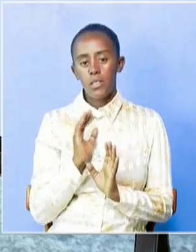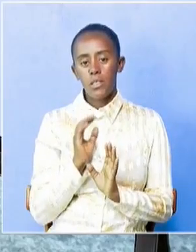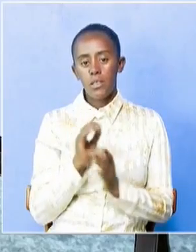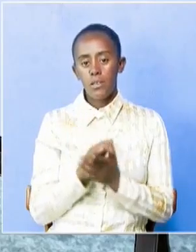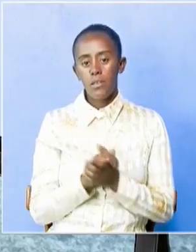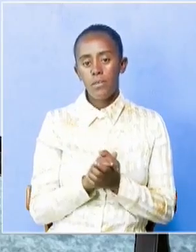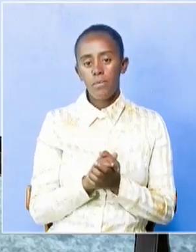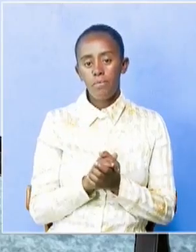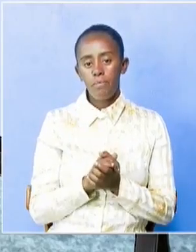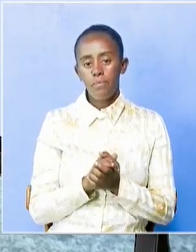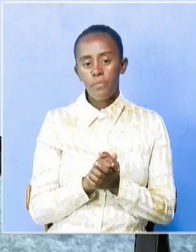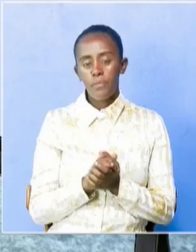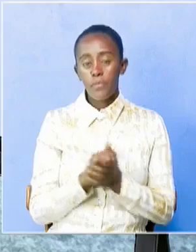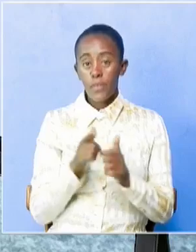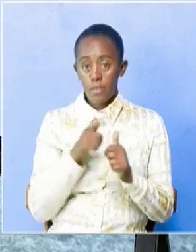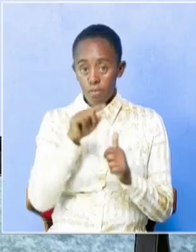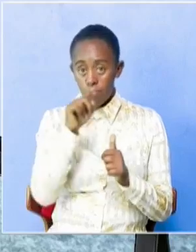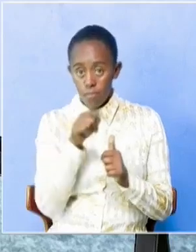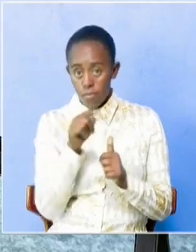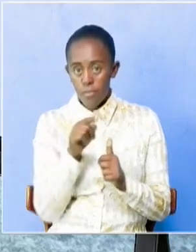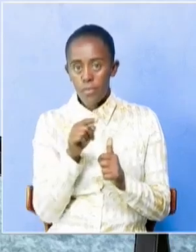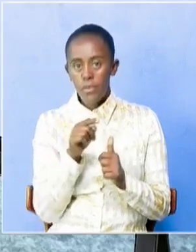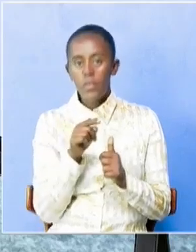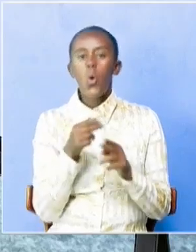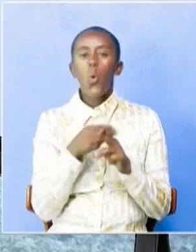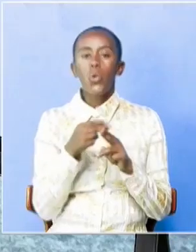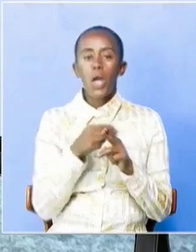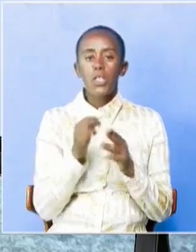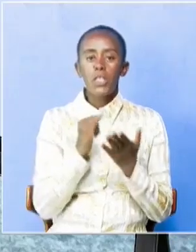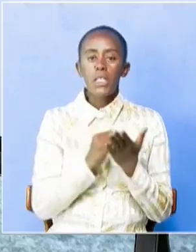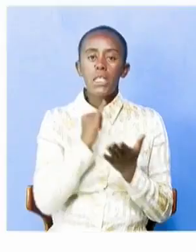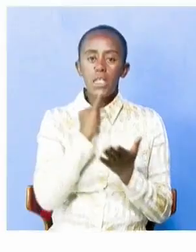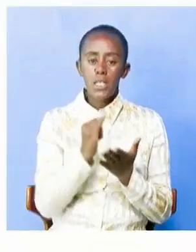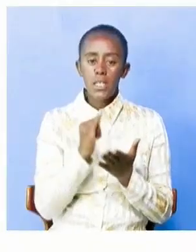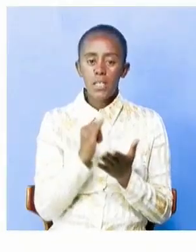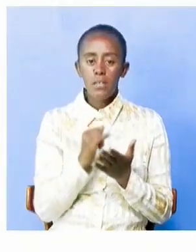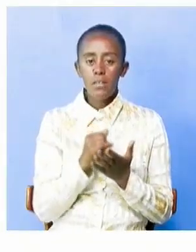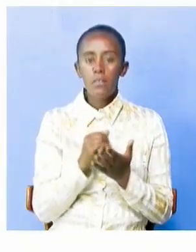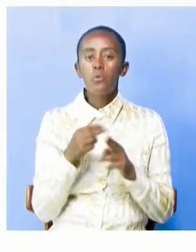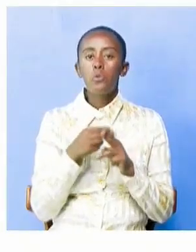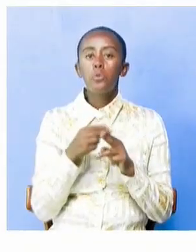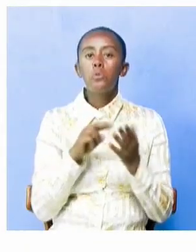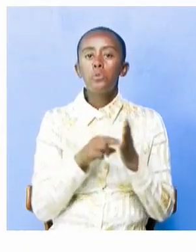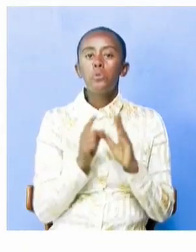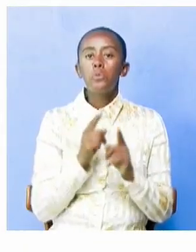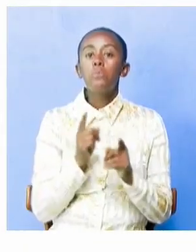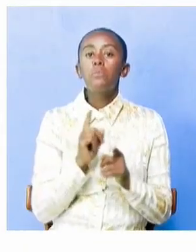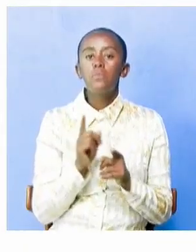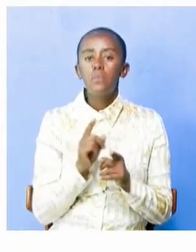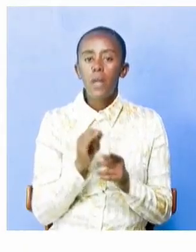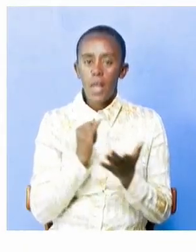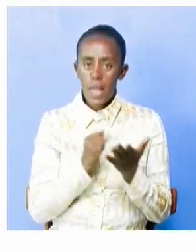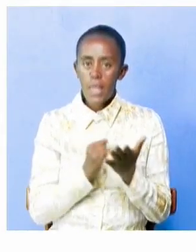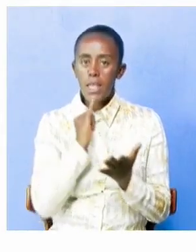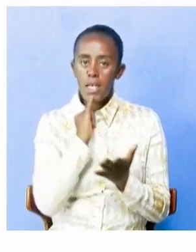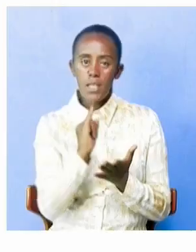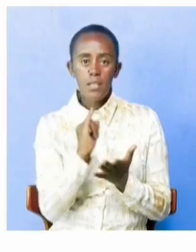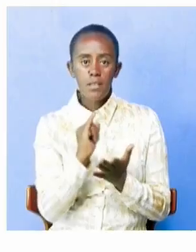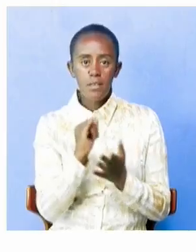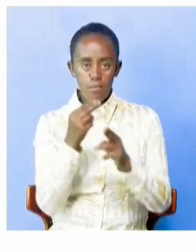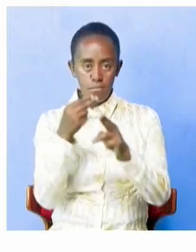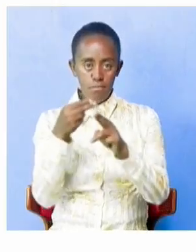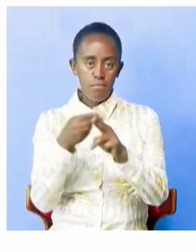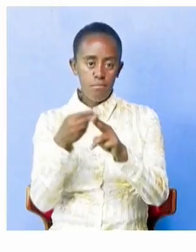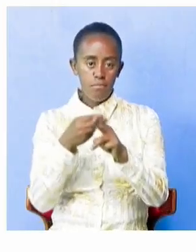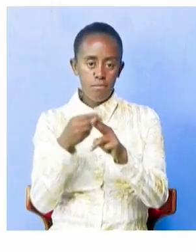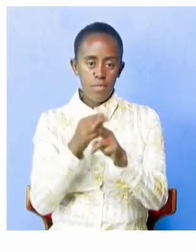case, this one shows what? Contraction. What is it contracting? It is. This is what